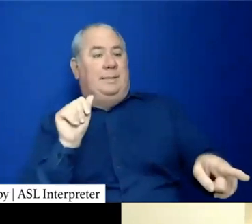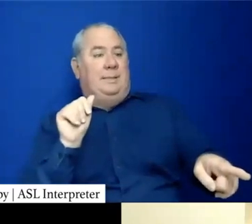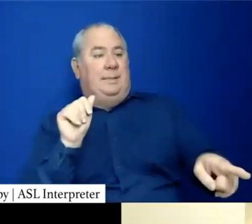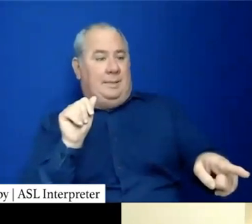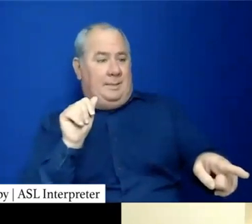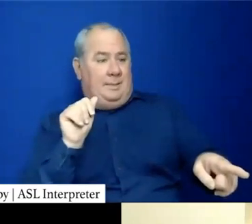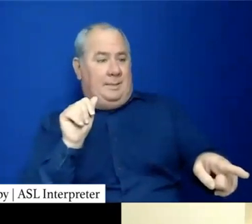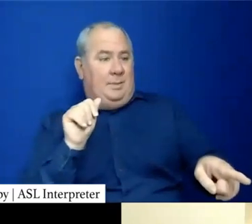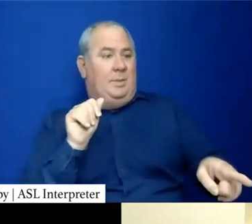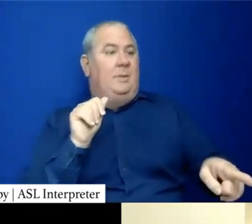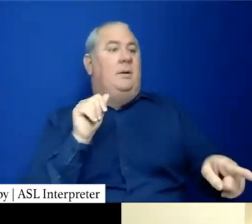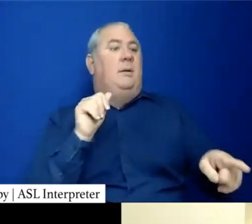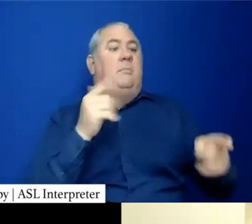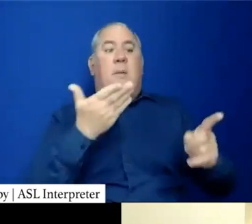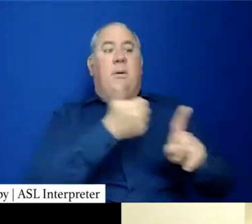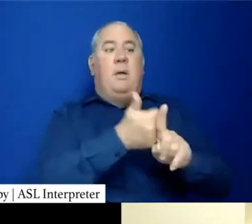civilized conversation about it.